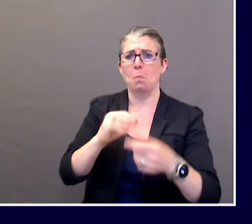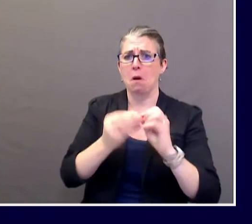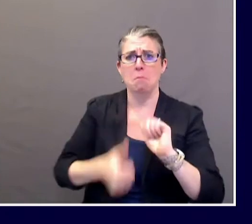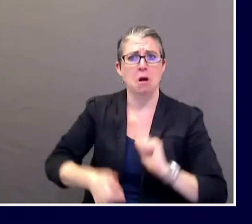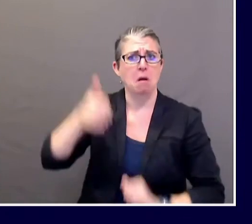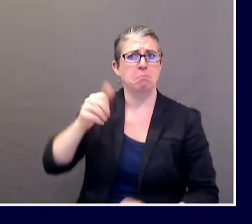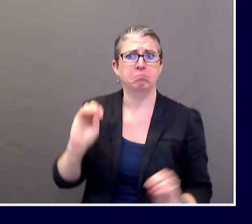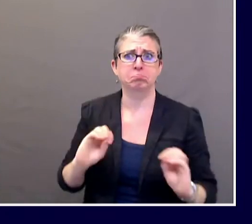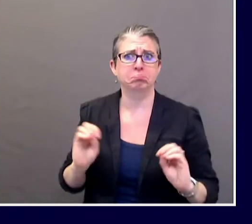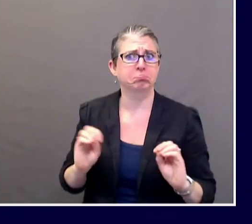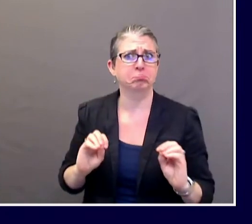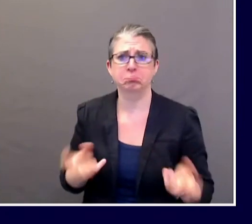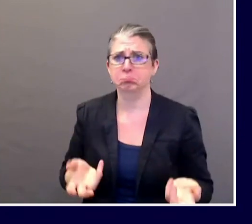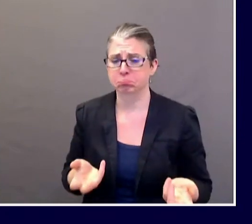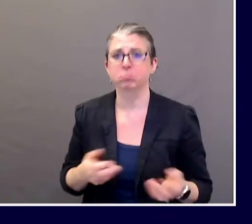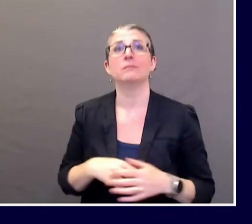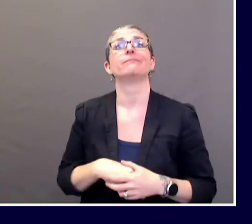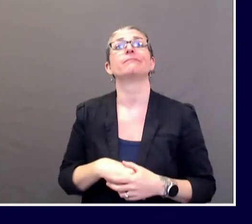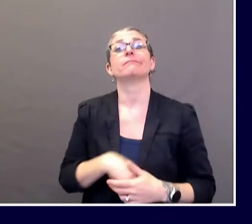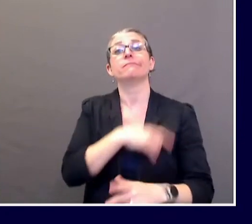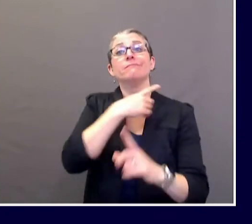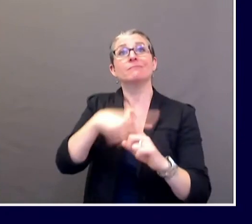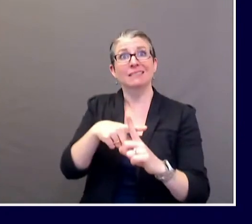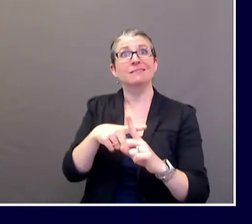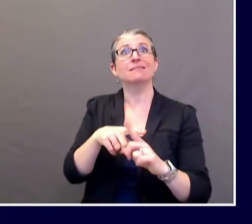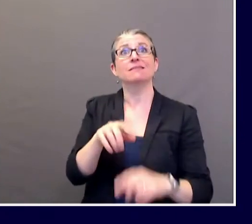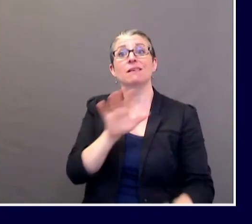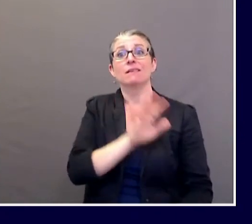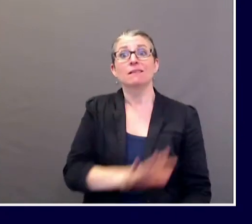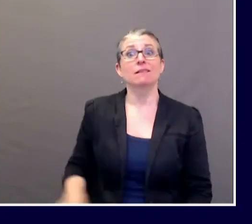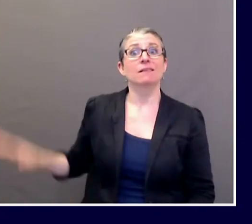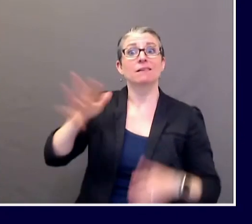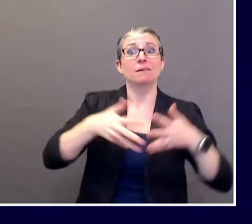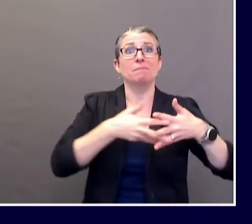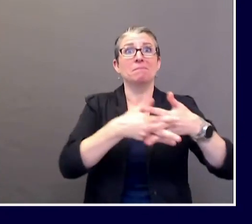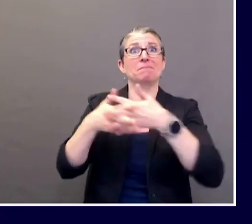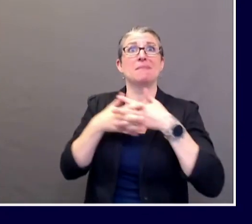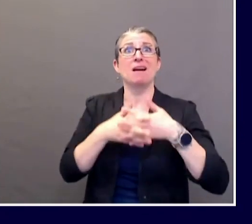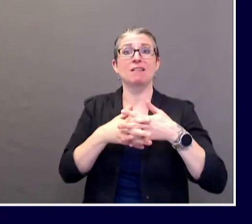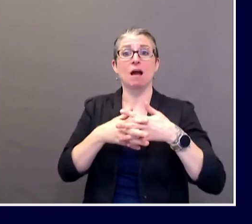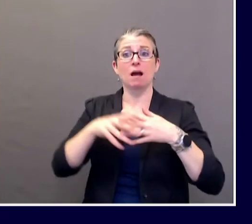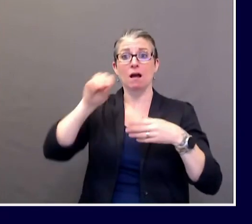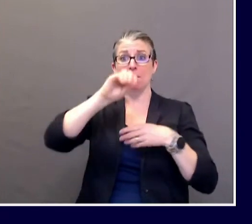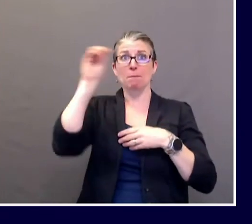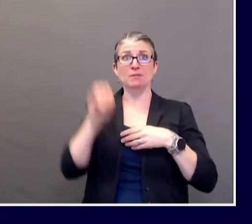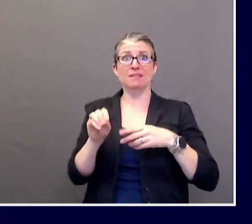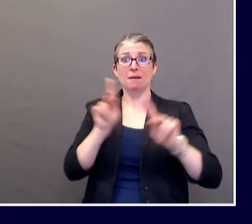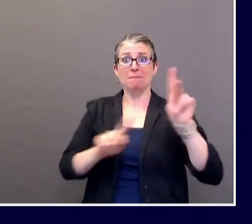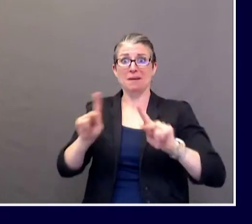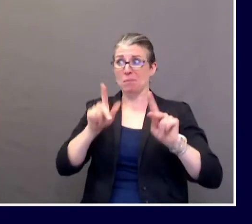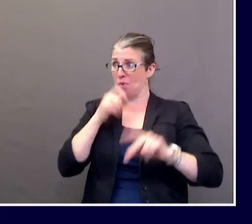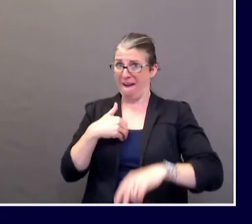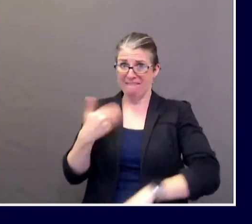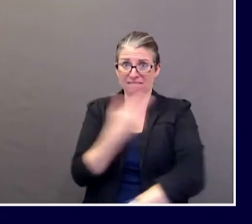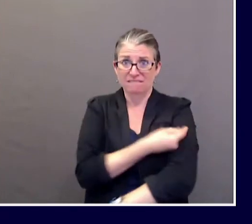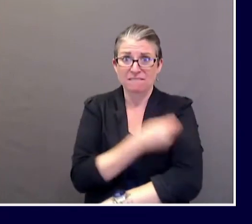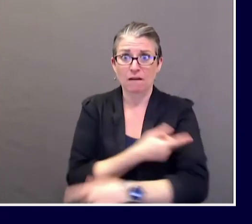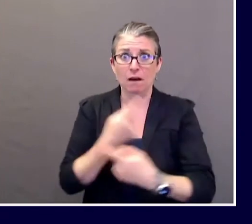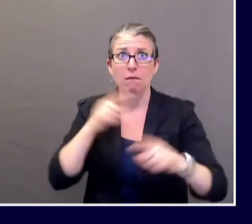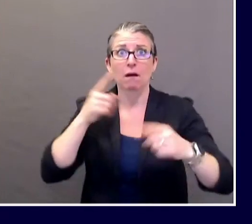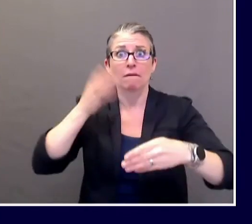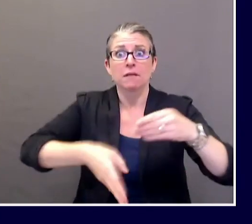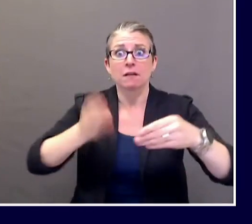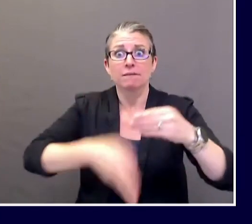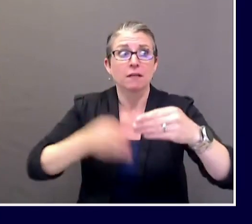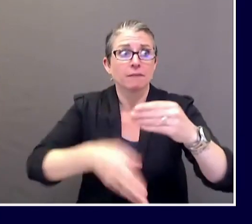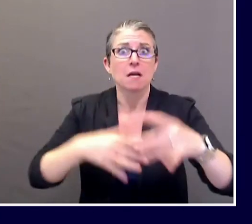country who are being vaccinated. Vaccination rates are increasing, and with that, the likelihood that any one individual may